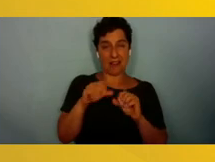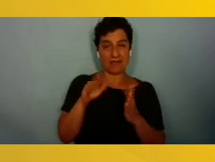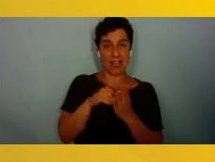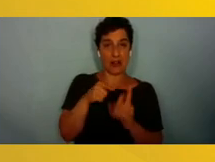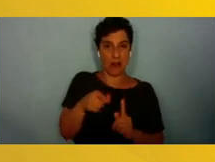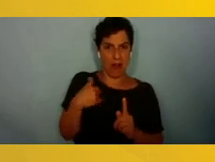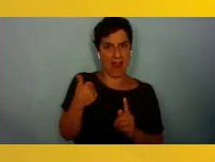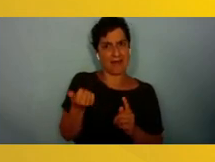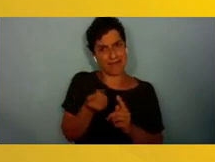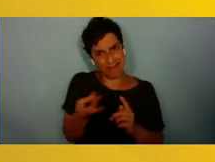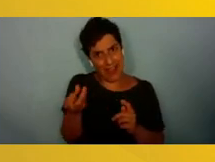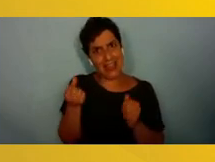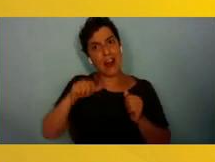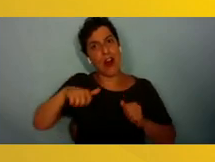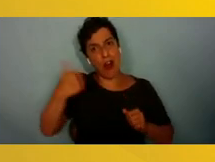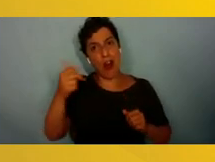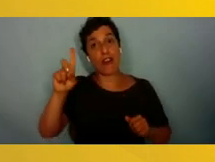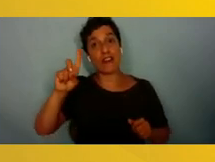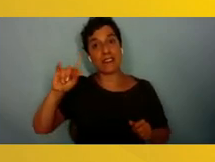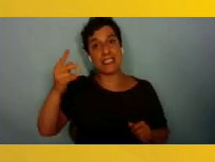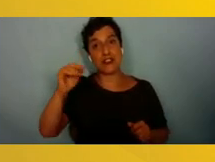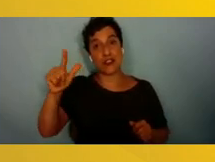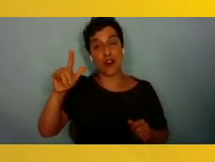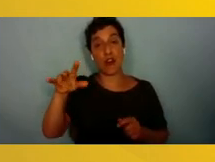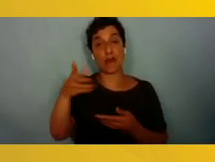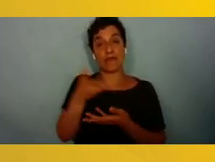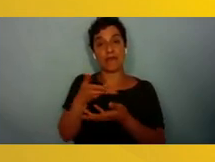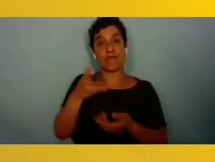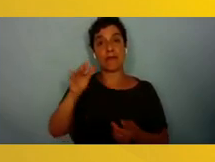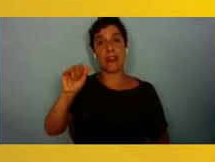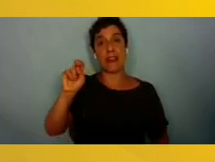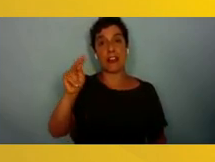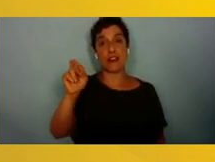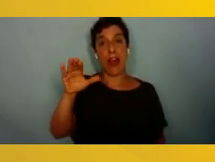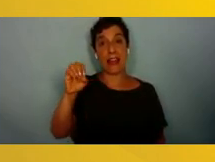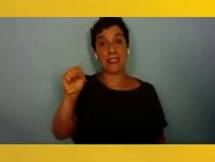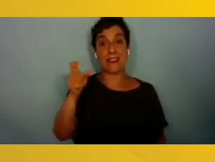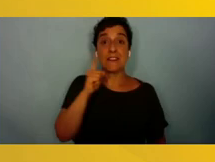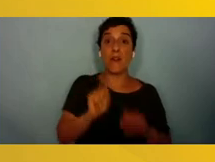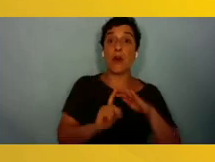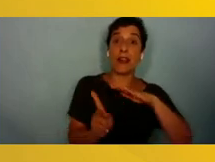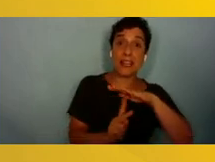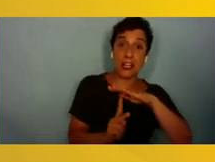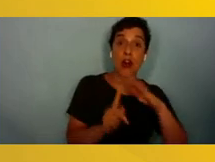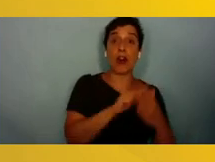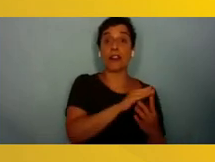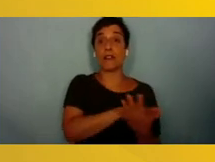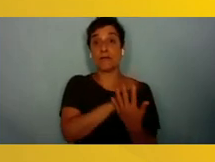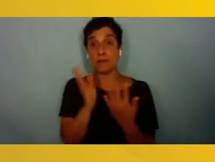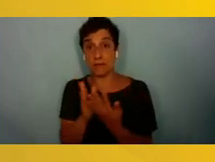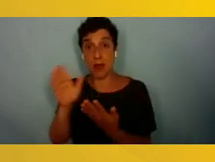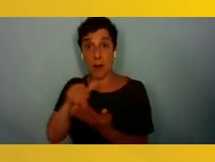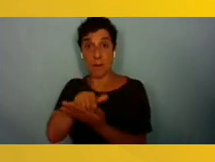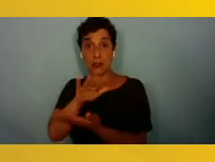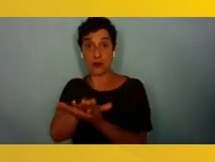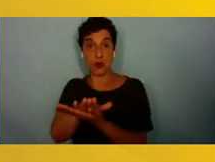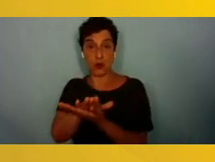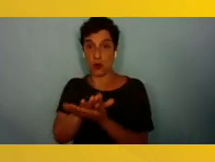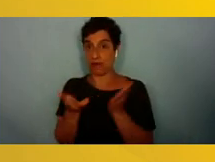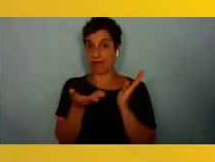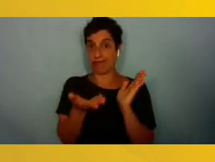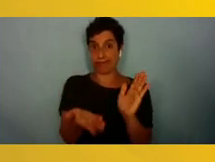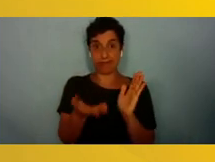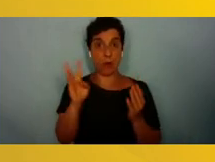STEAM digital interactives for created for students in kindergarten through middle school, and they're freely available on our